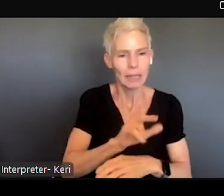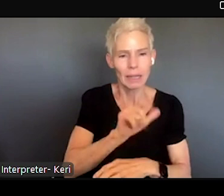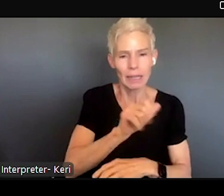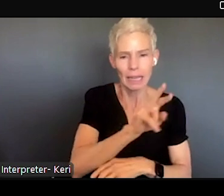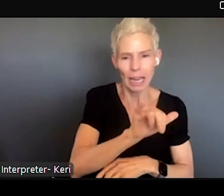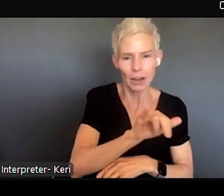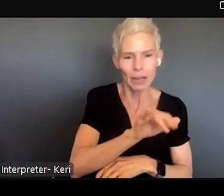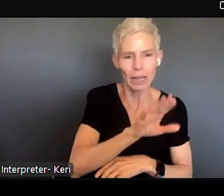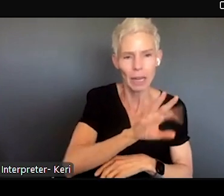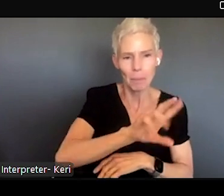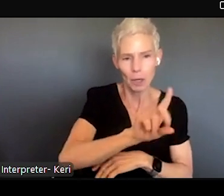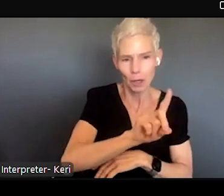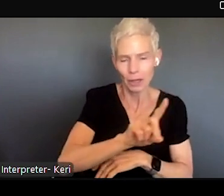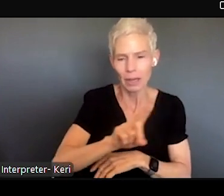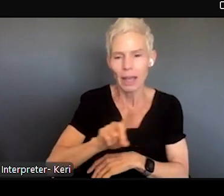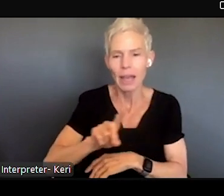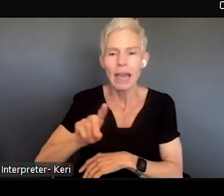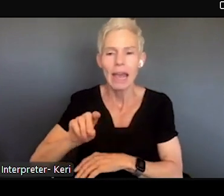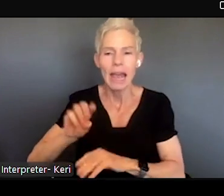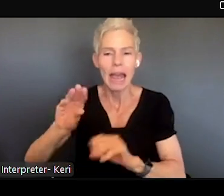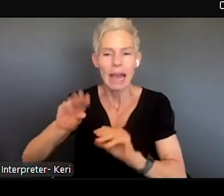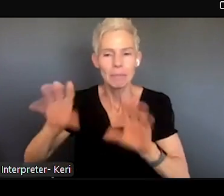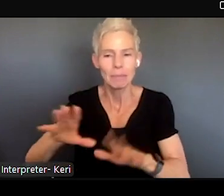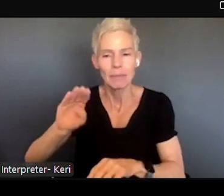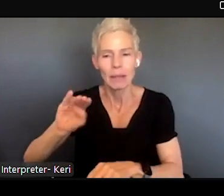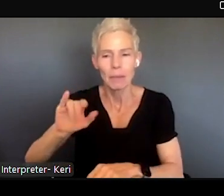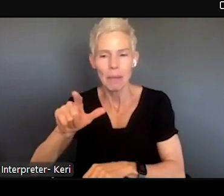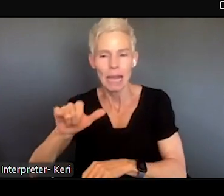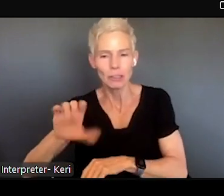and Magic Johnson to kind of describe that